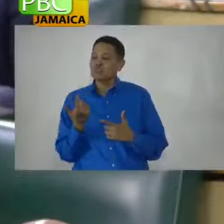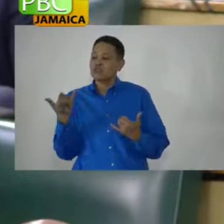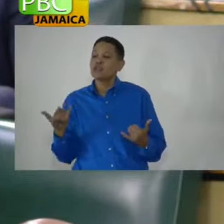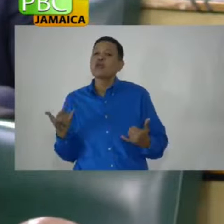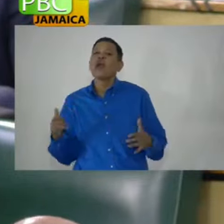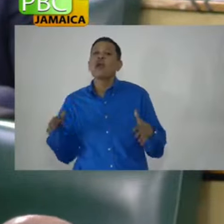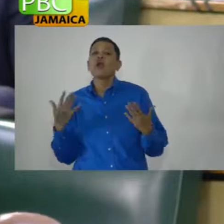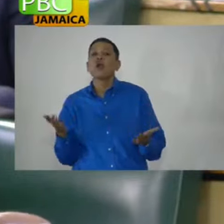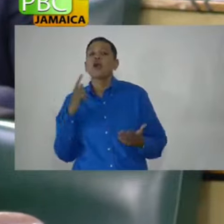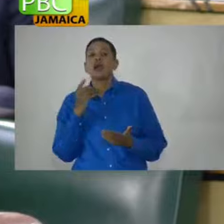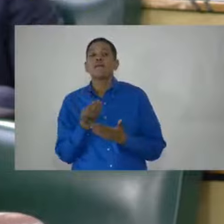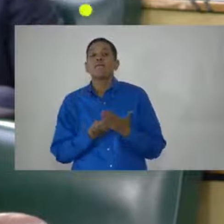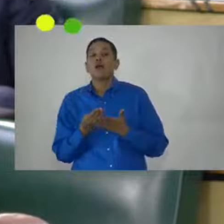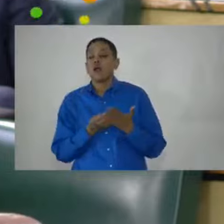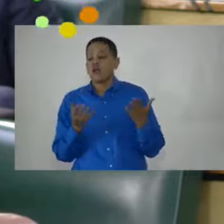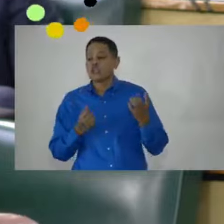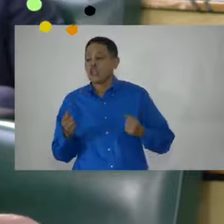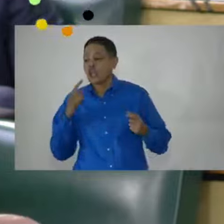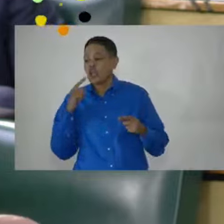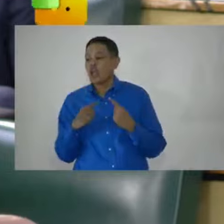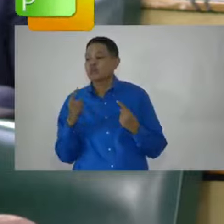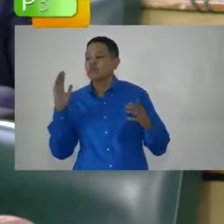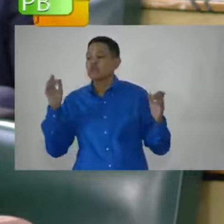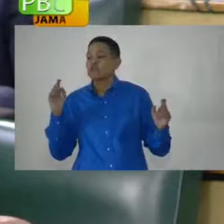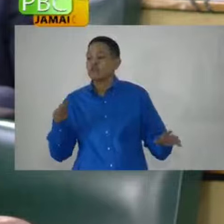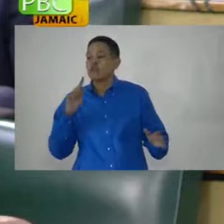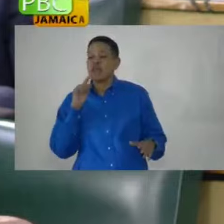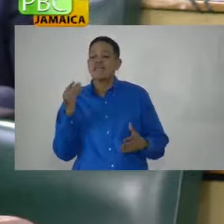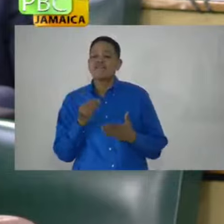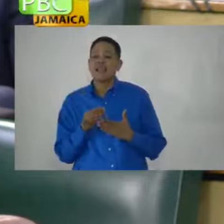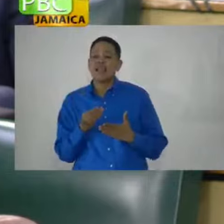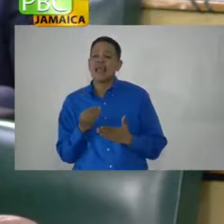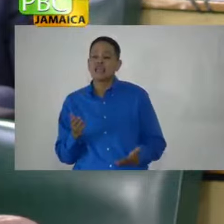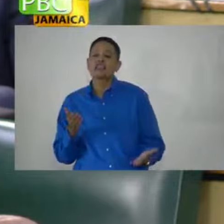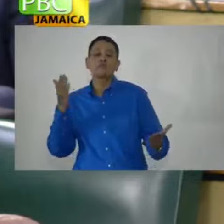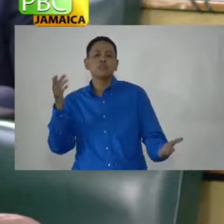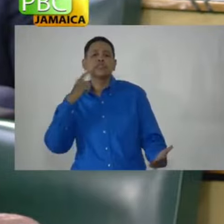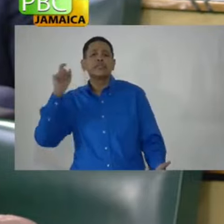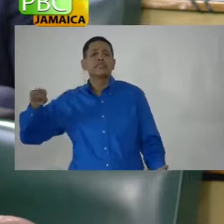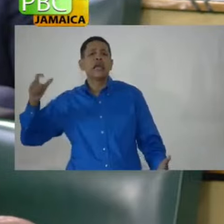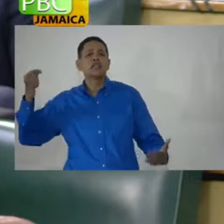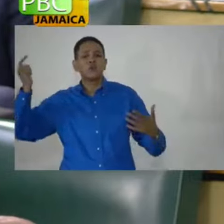to the budget that the opposition spokesman on finance put forward.